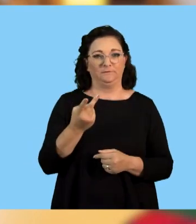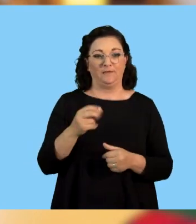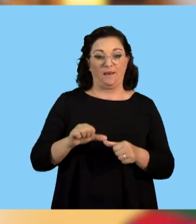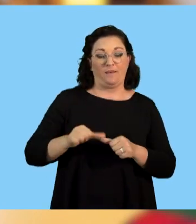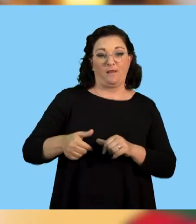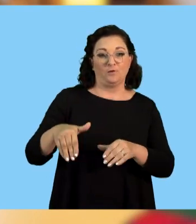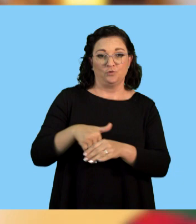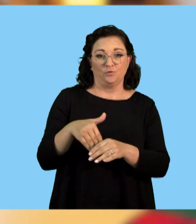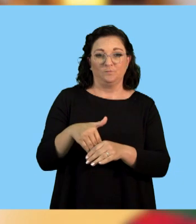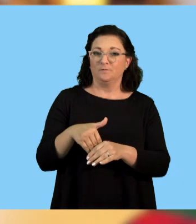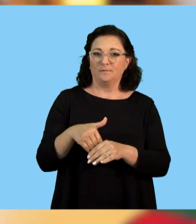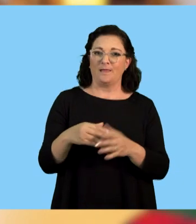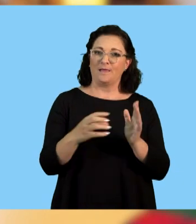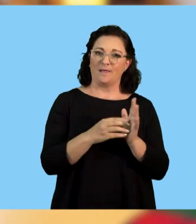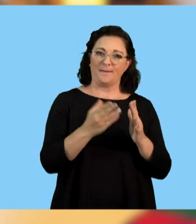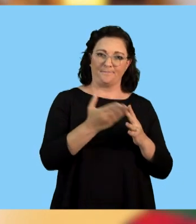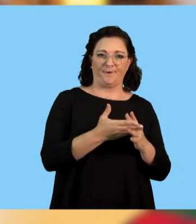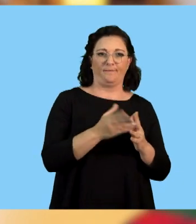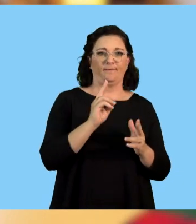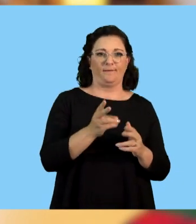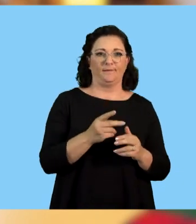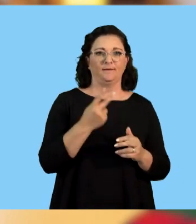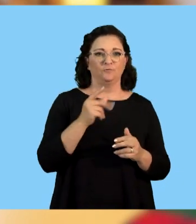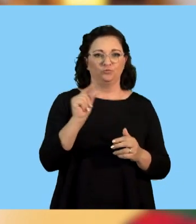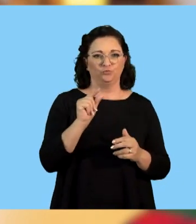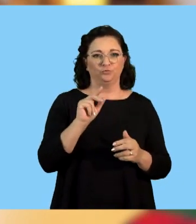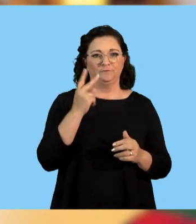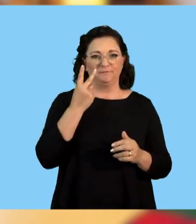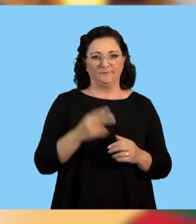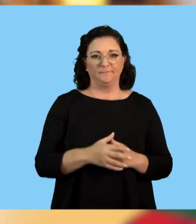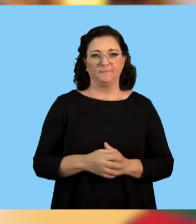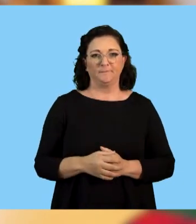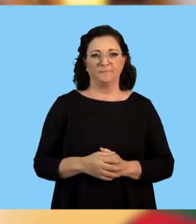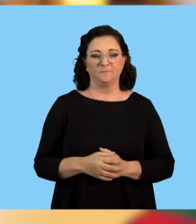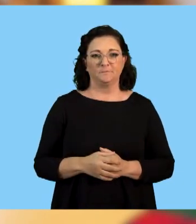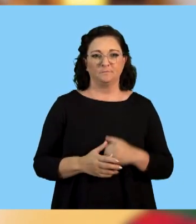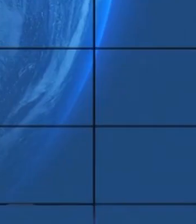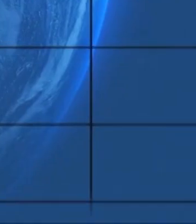before we go to the next concept, let's quickly go for an ad break, and I will see you just after this.